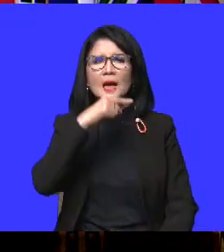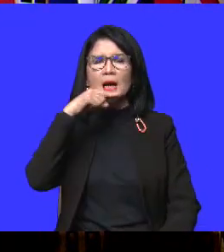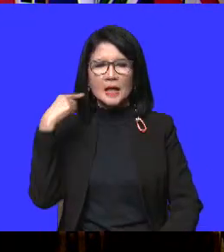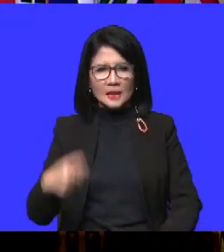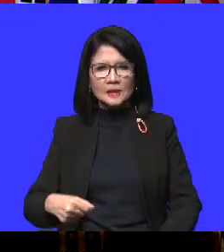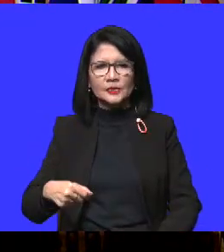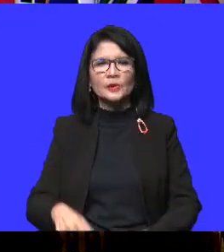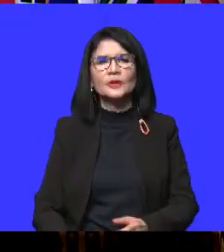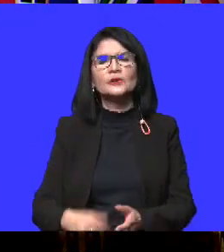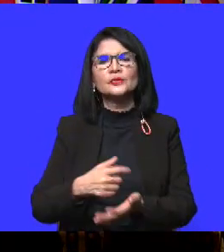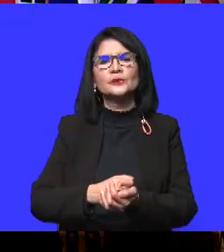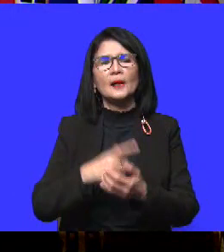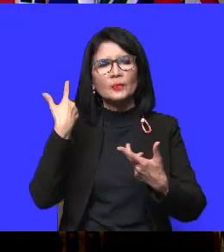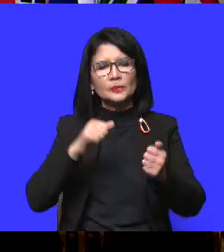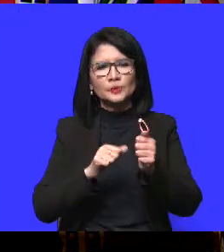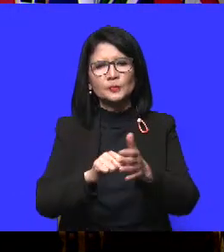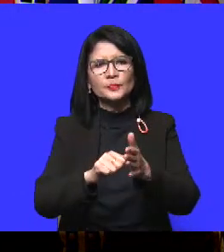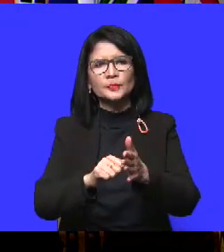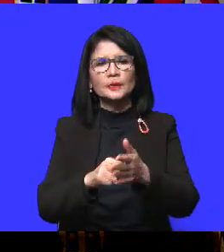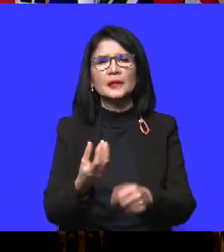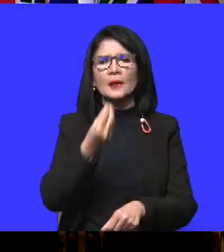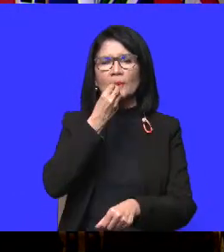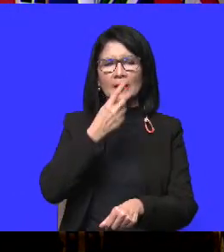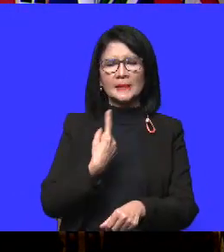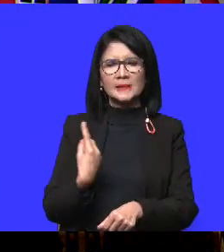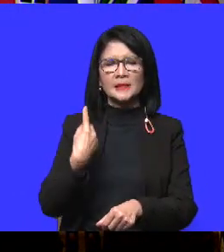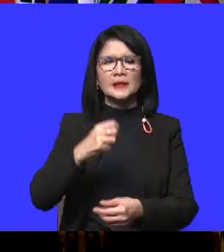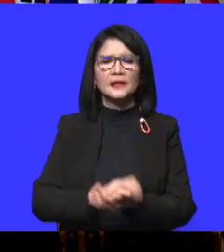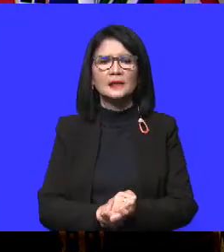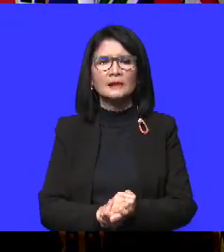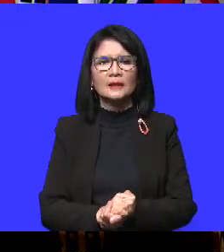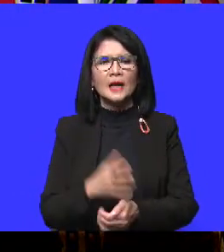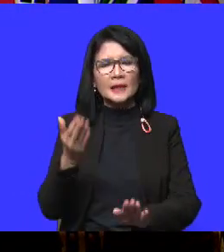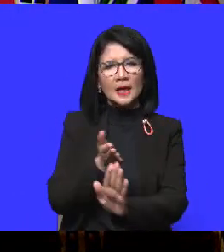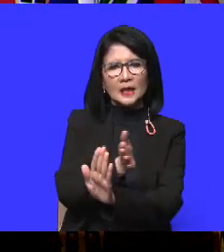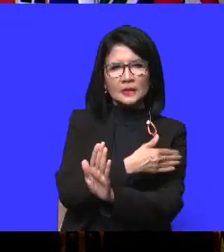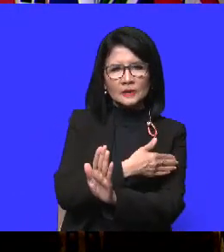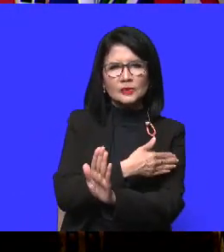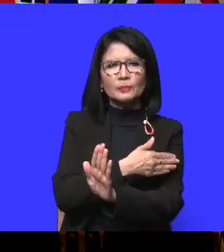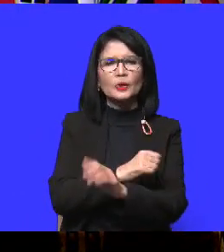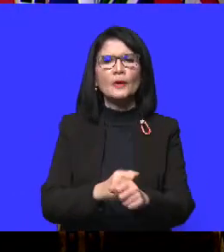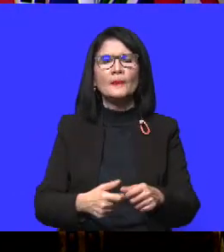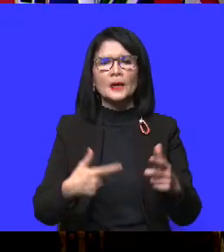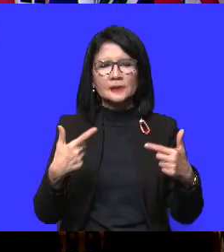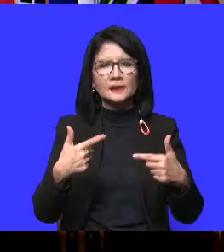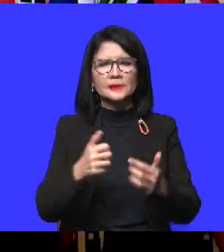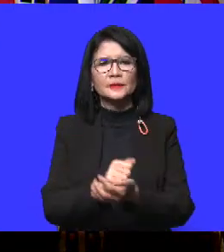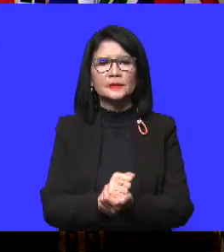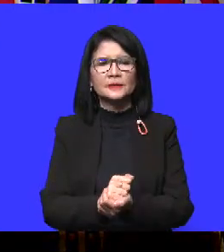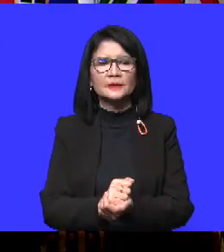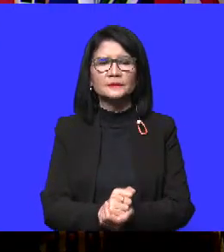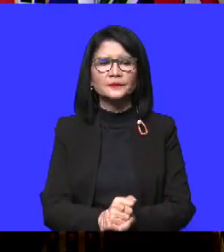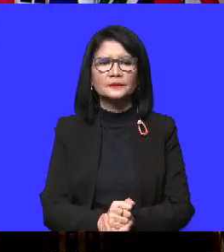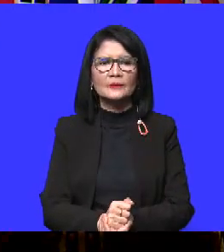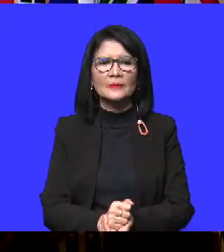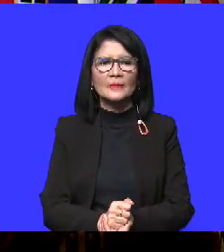imposed restrictions on the export of its own foodstuffs, and even before they launched the war, imposed restrictions